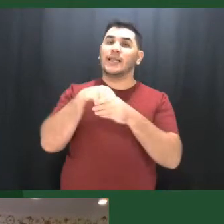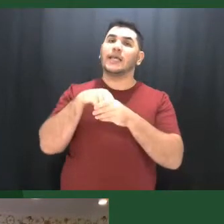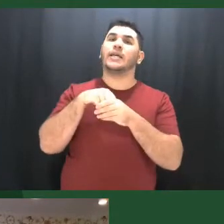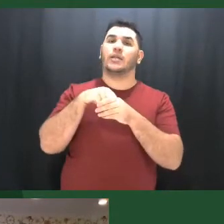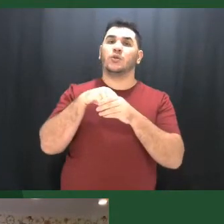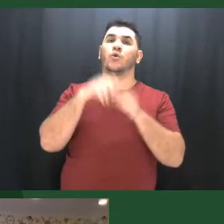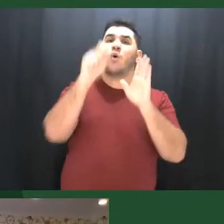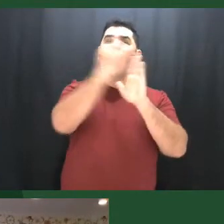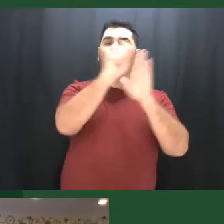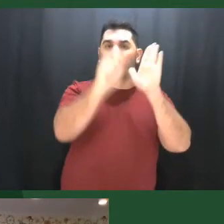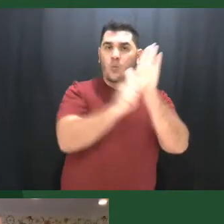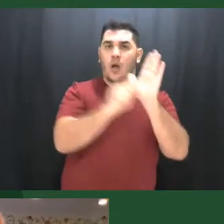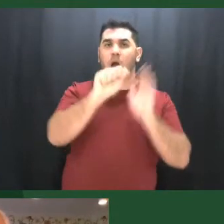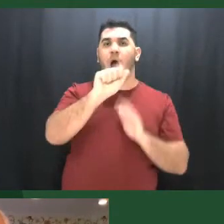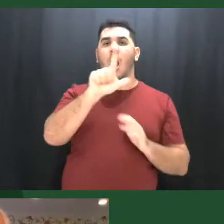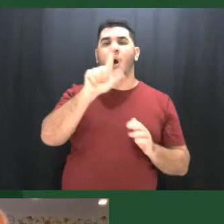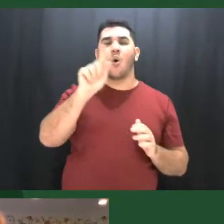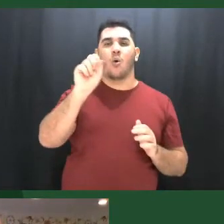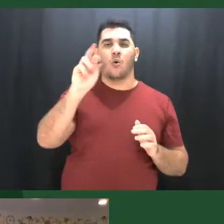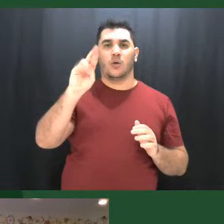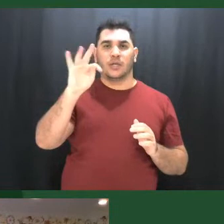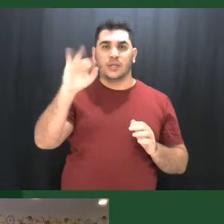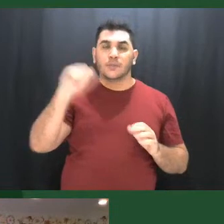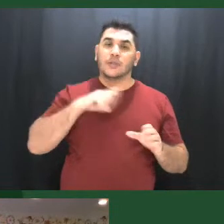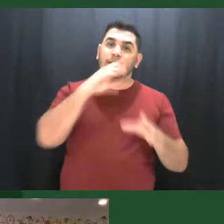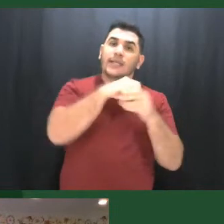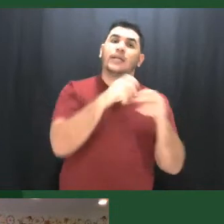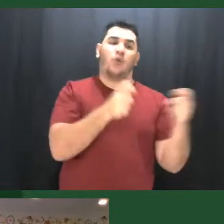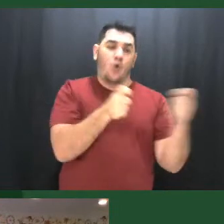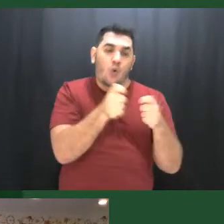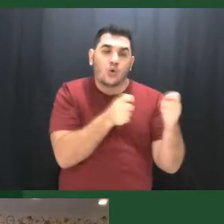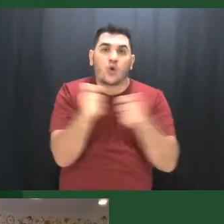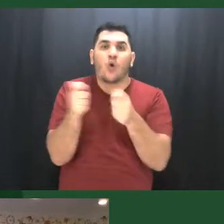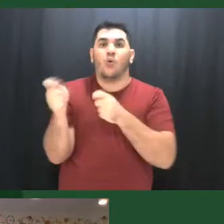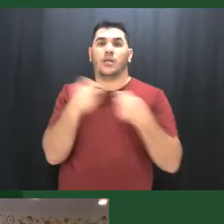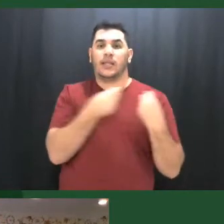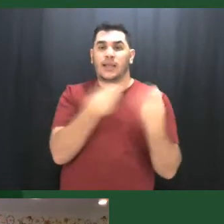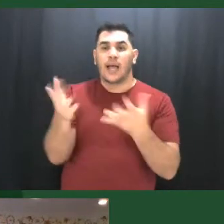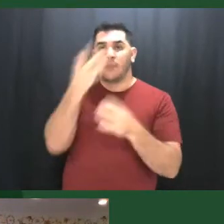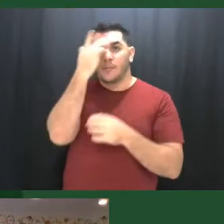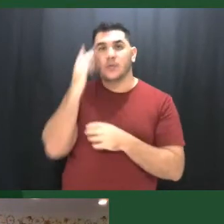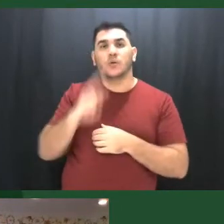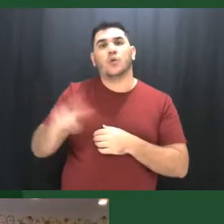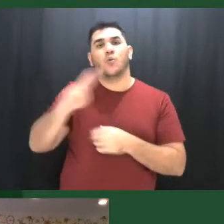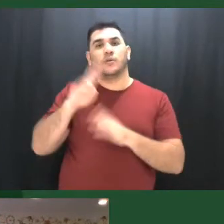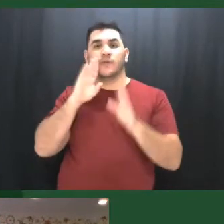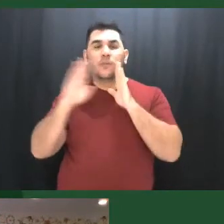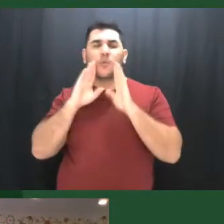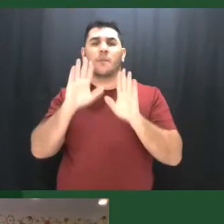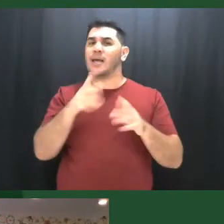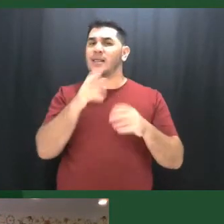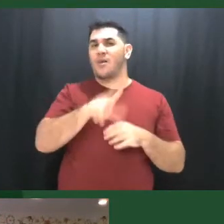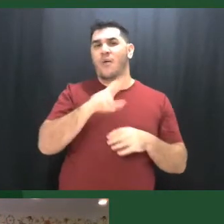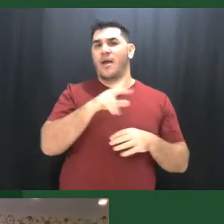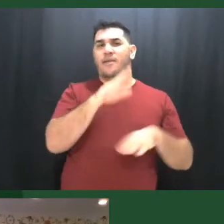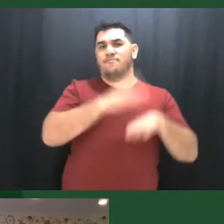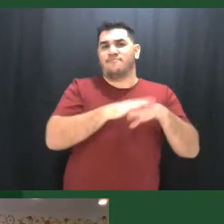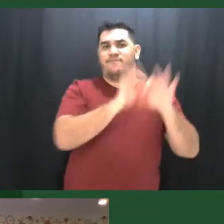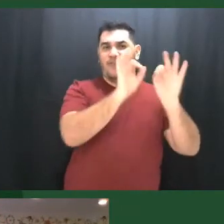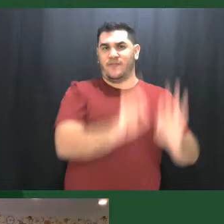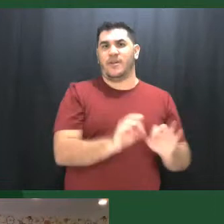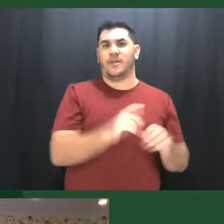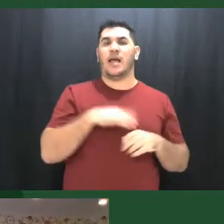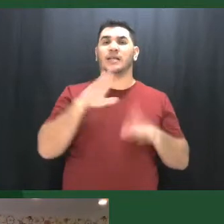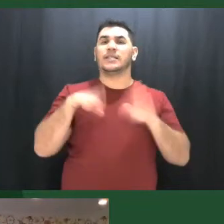well designed and they're quite deeply buried. So most users don't even know that they can make some controls over those